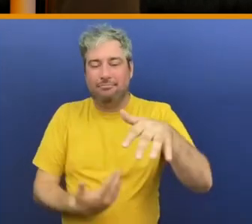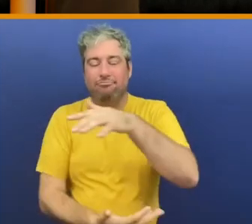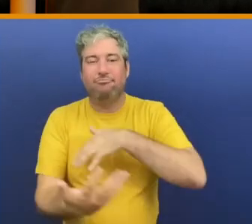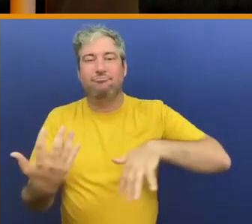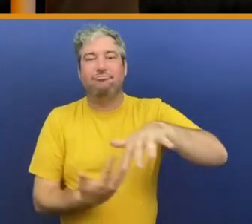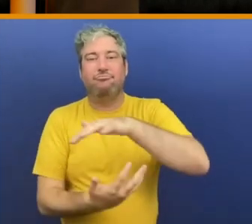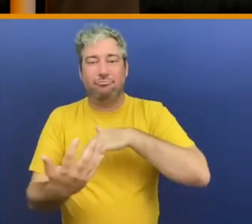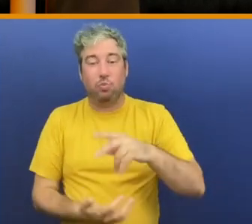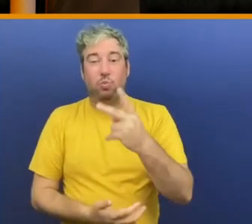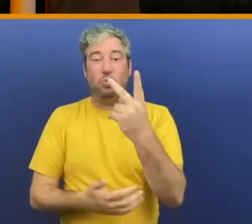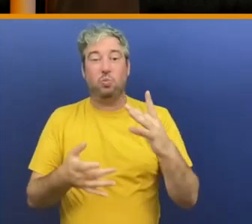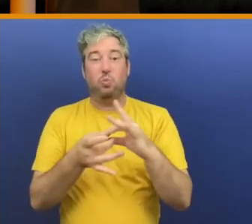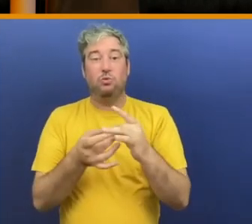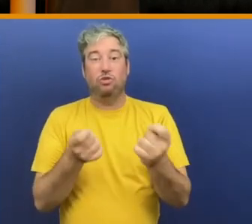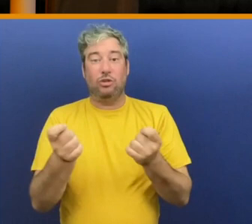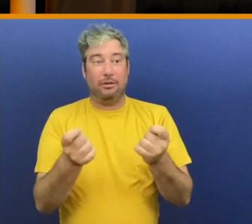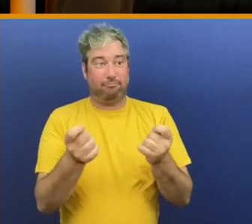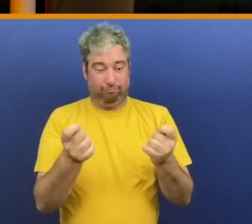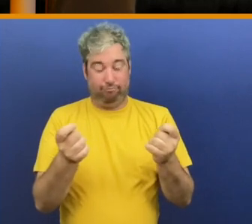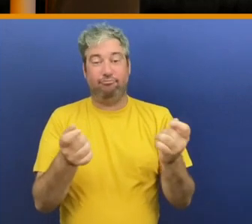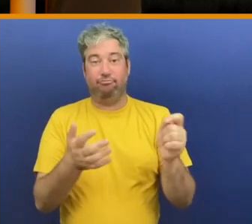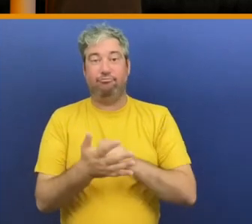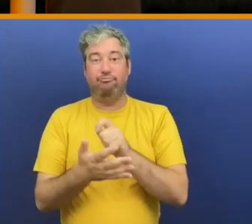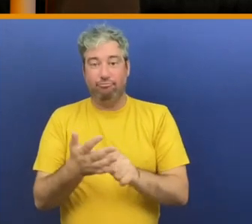united voice for those organisations.